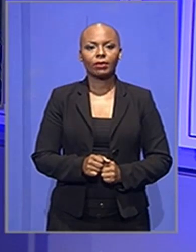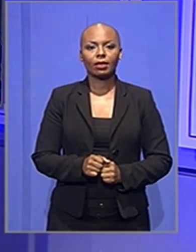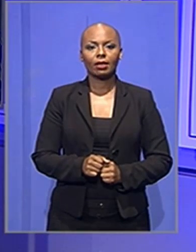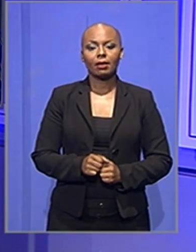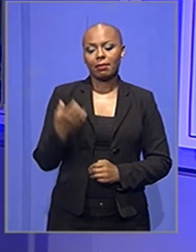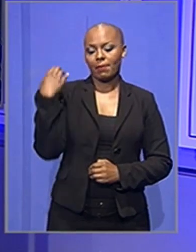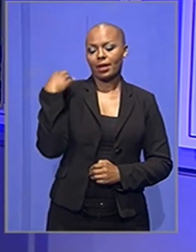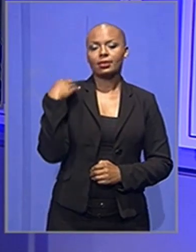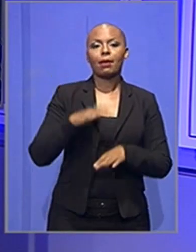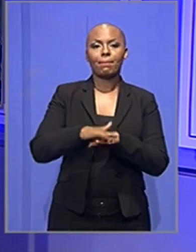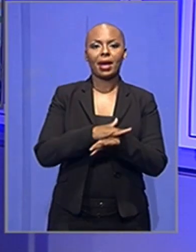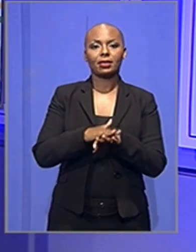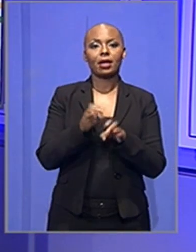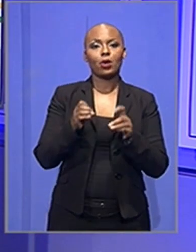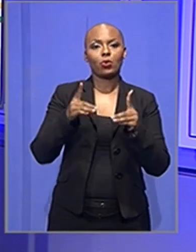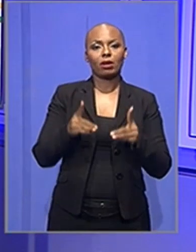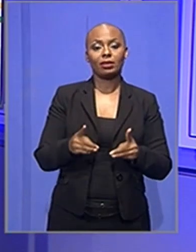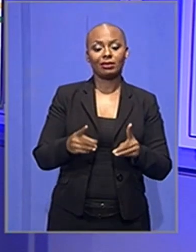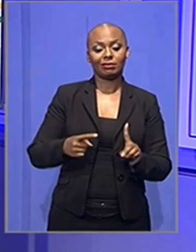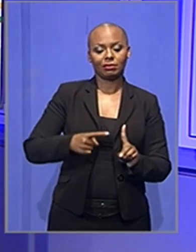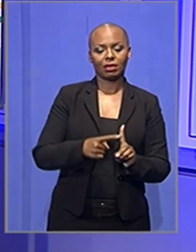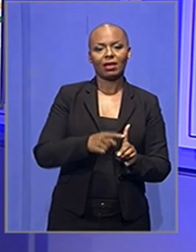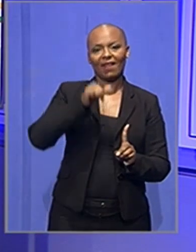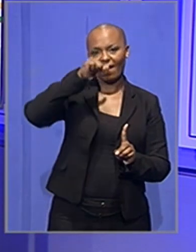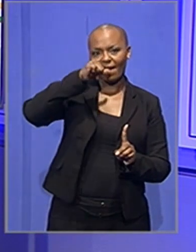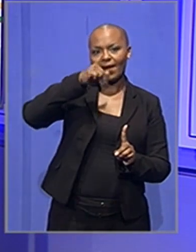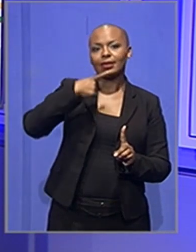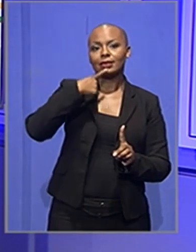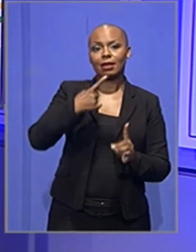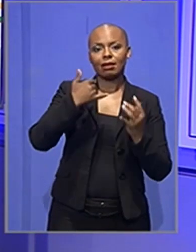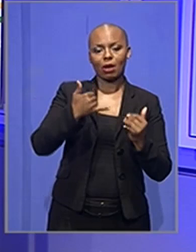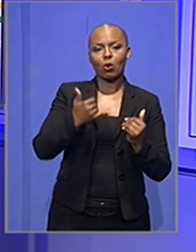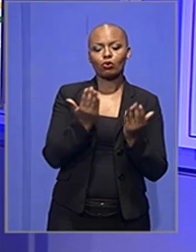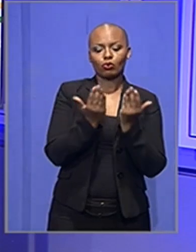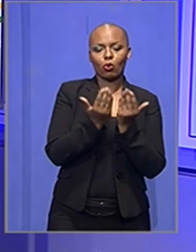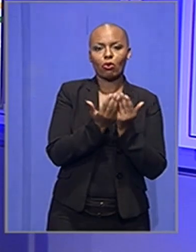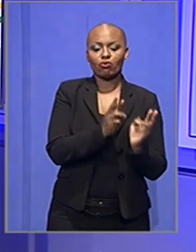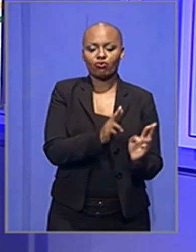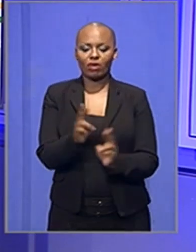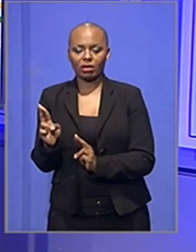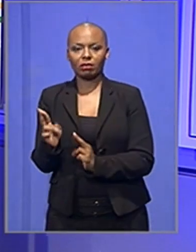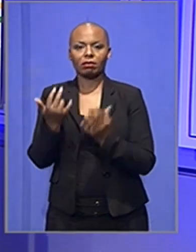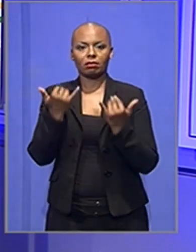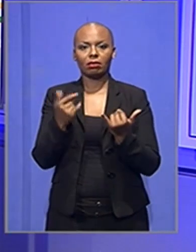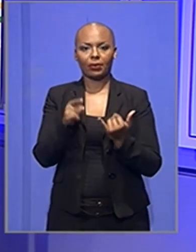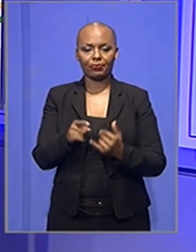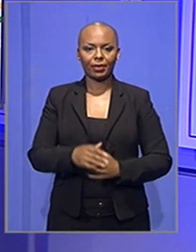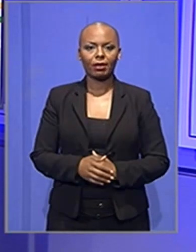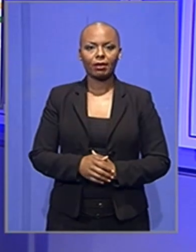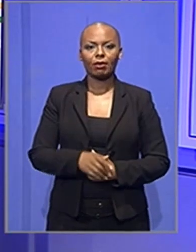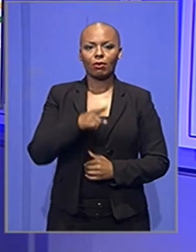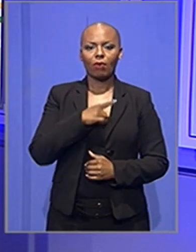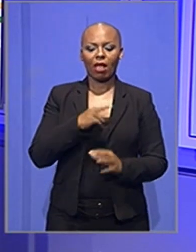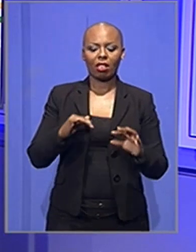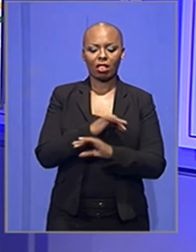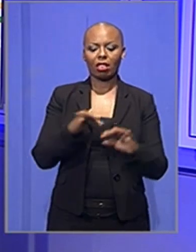Letona la thuto ya motheo Enje Motshekga le re dikolo di se di loketse ho sebetsa ntle le hore barutwana ba fapanyetsane ka